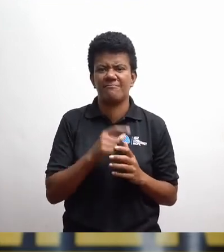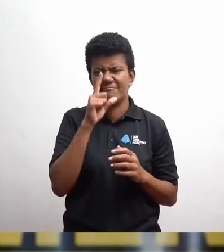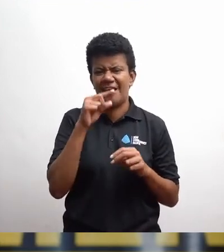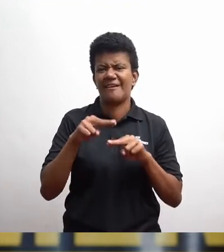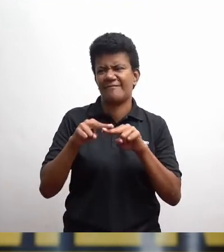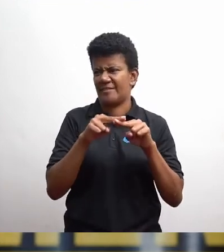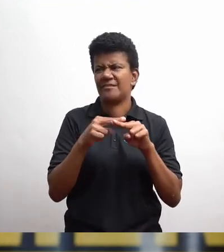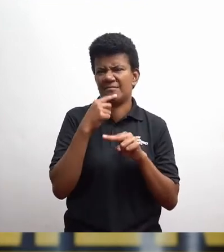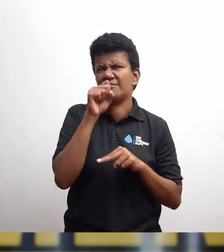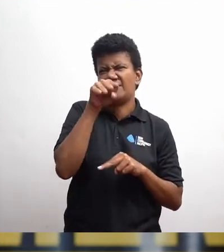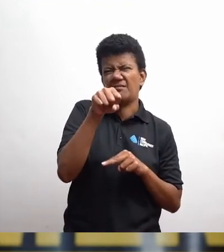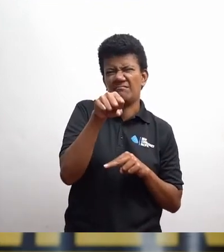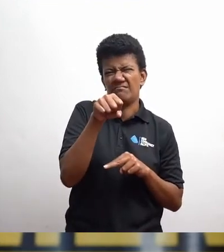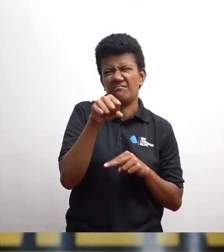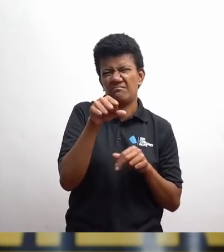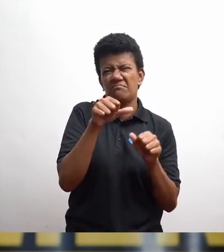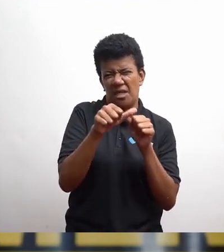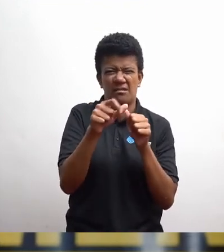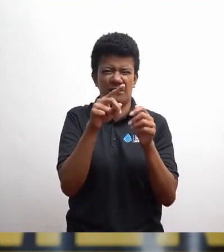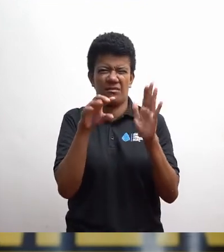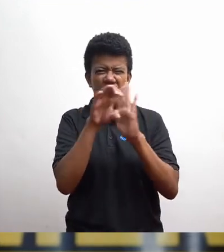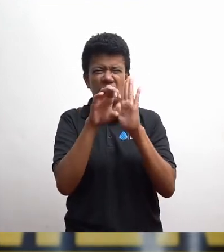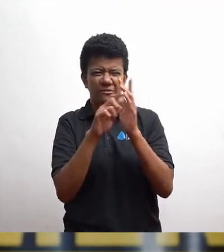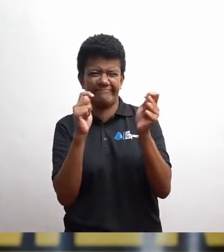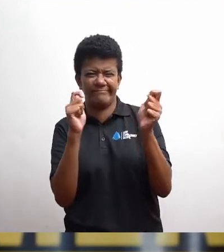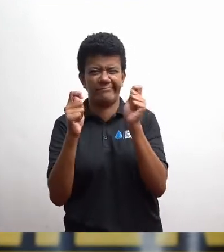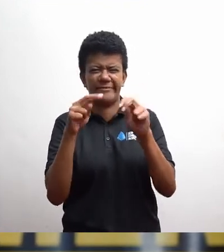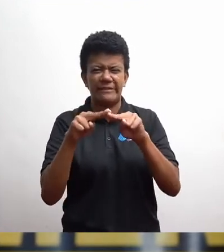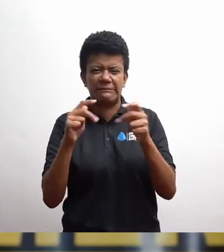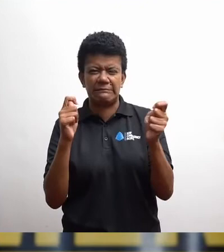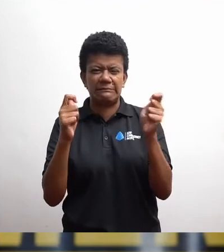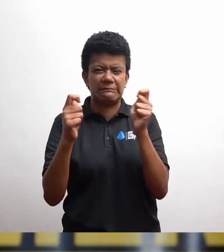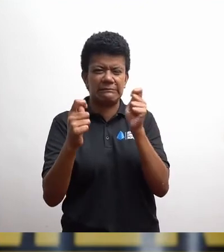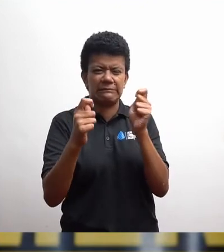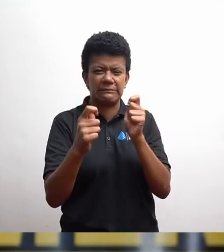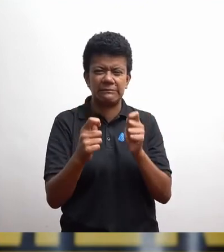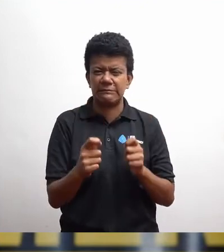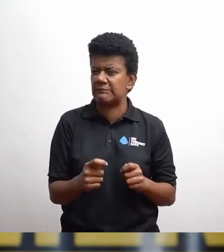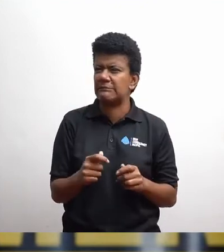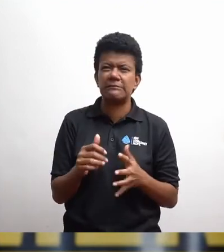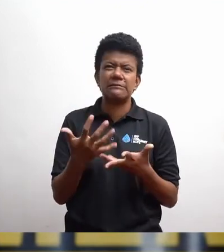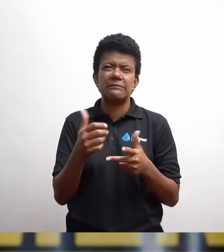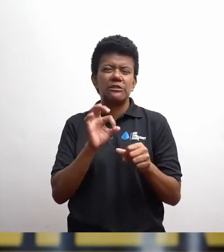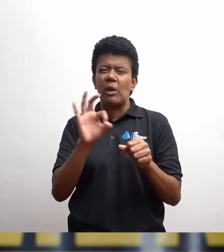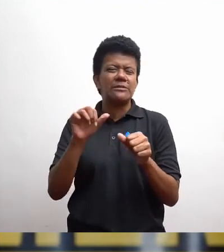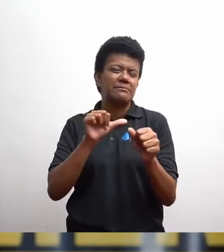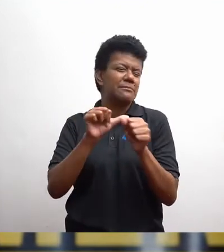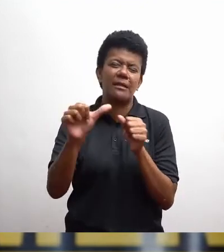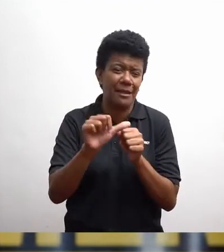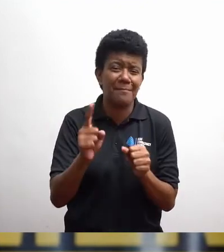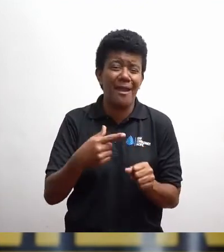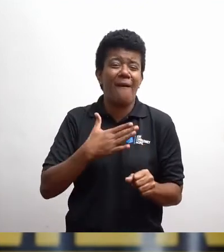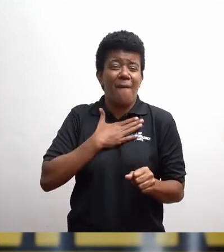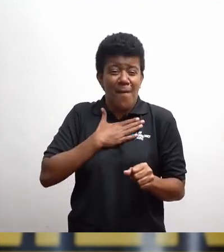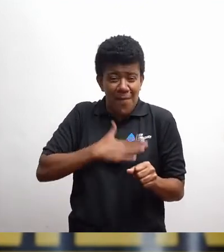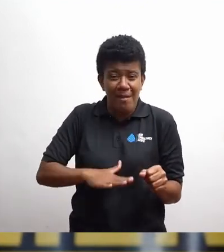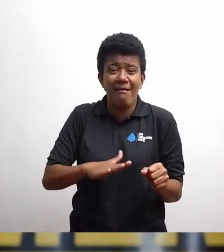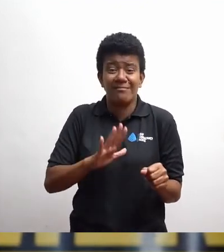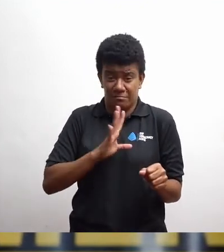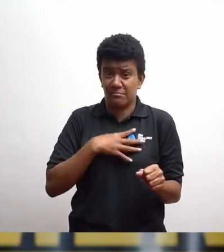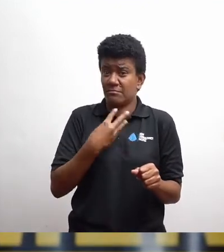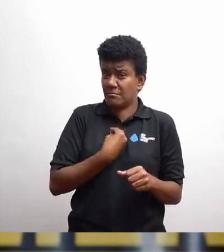fast enough. LGBTQI plus people are still facing violations. We've had transgender people who have been